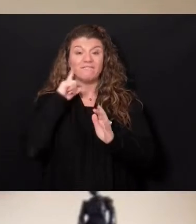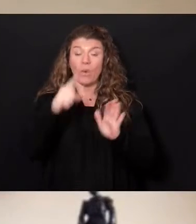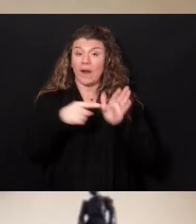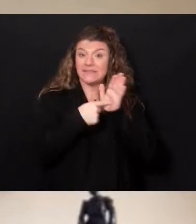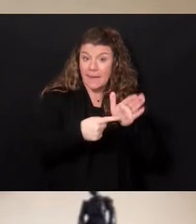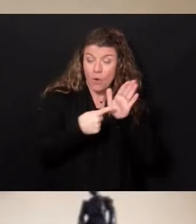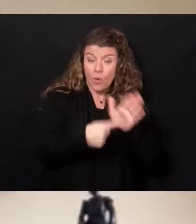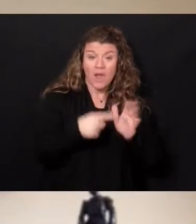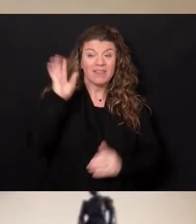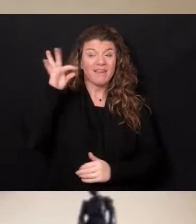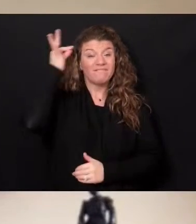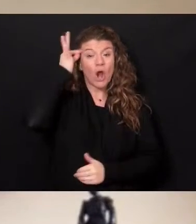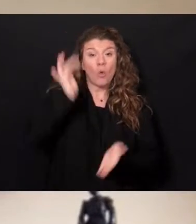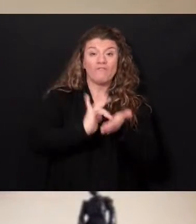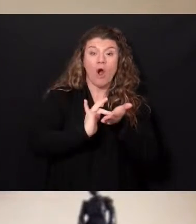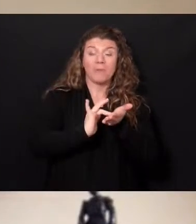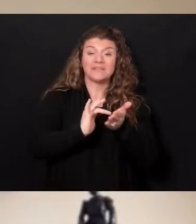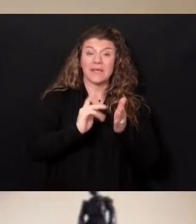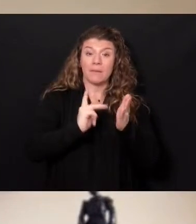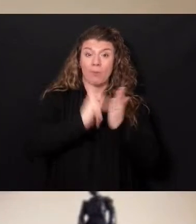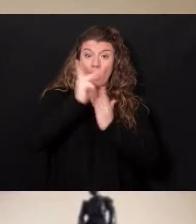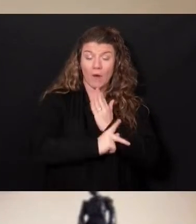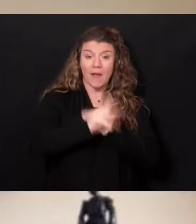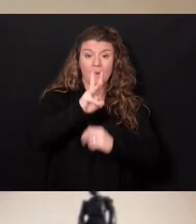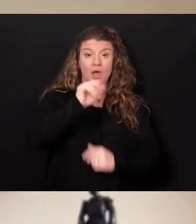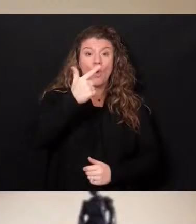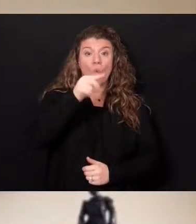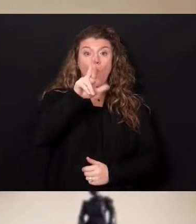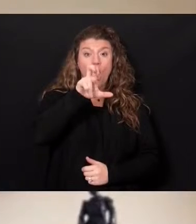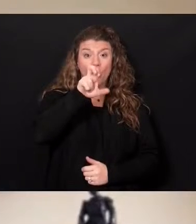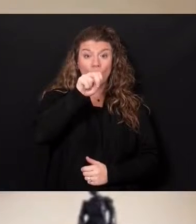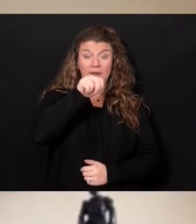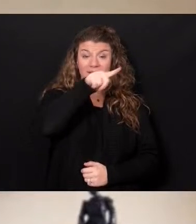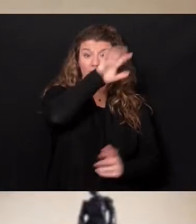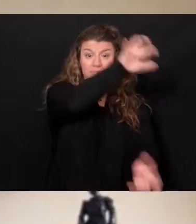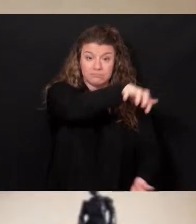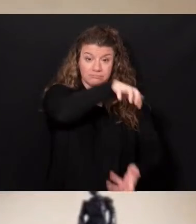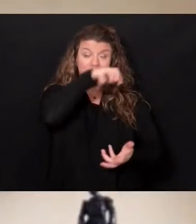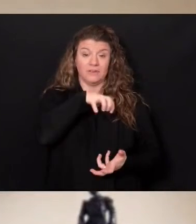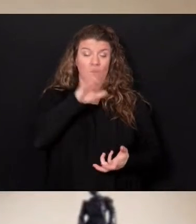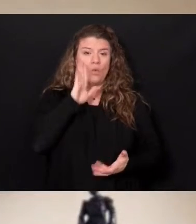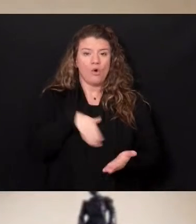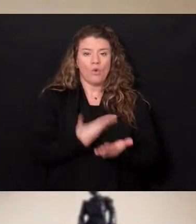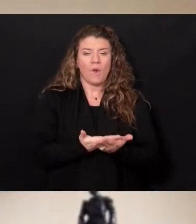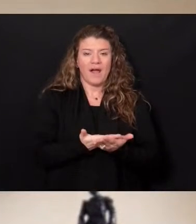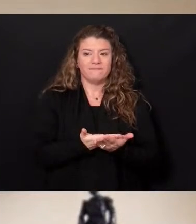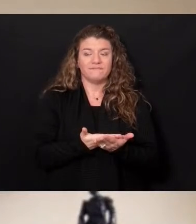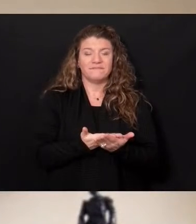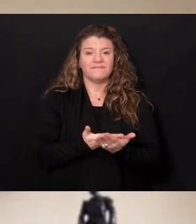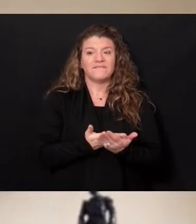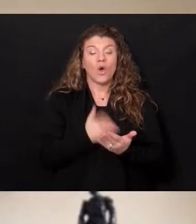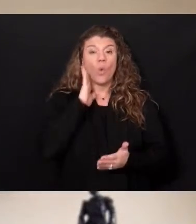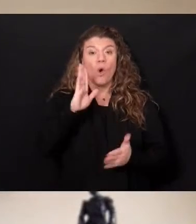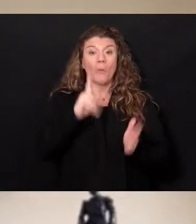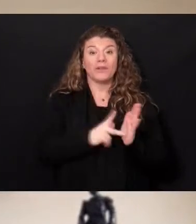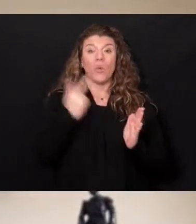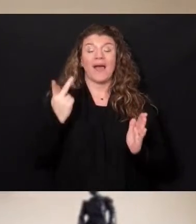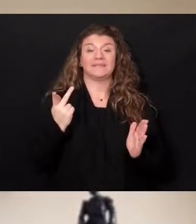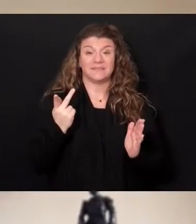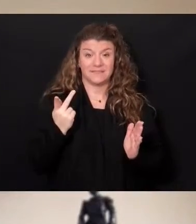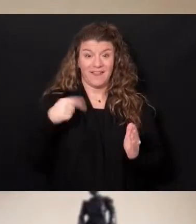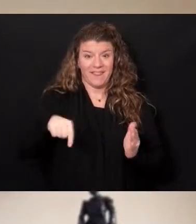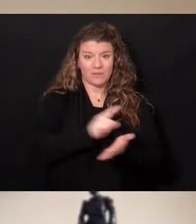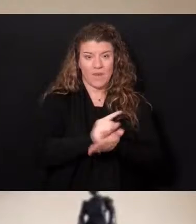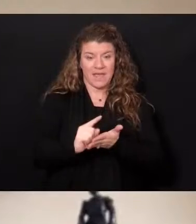example, the federal pharmacy program, the Walgreens doses coming in will actually be twice the amount for